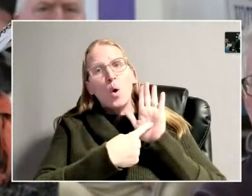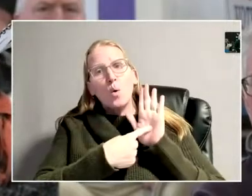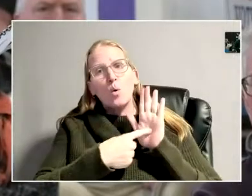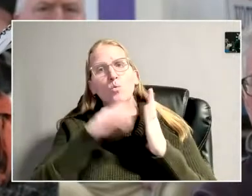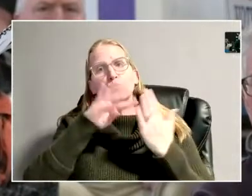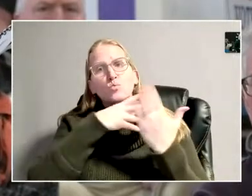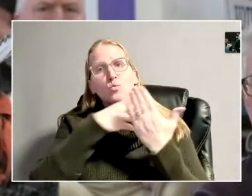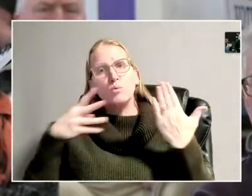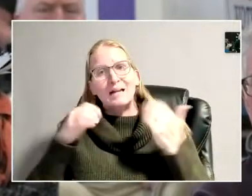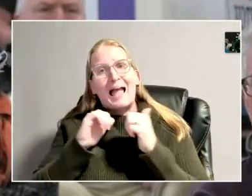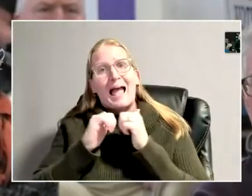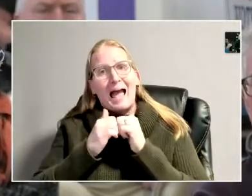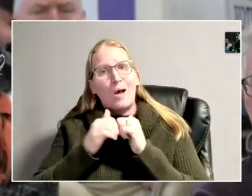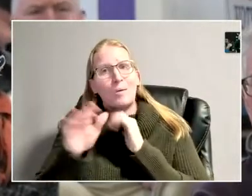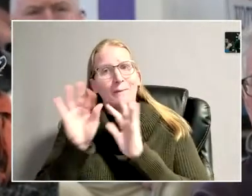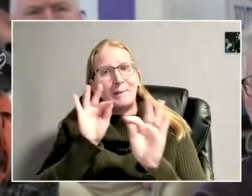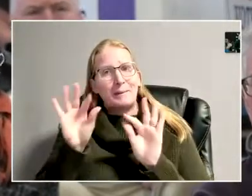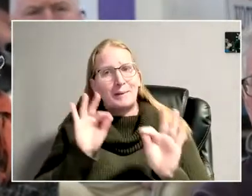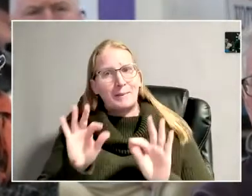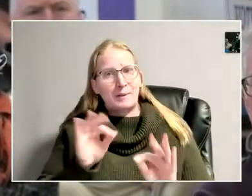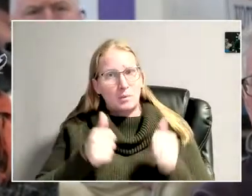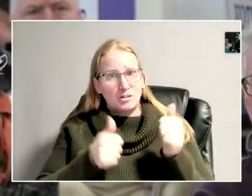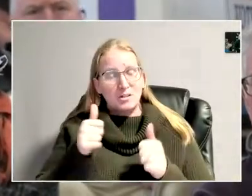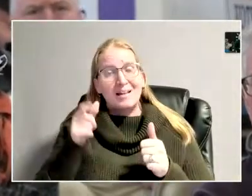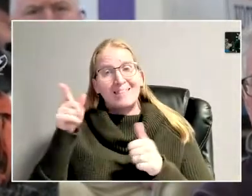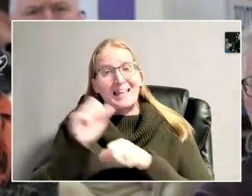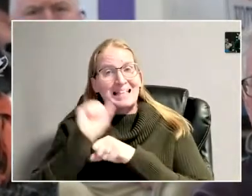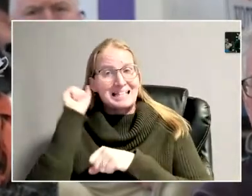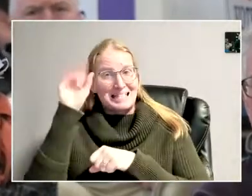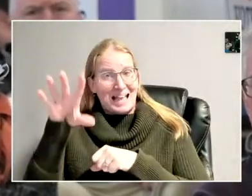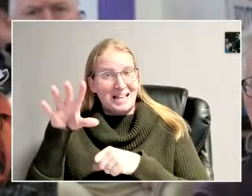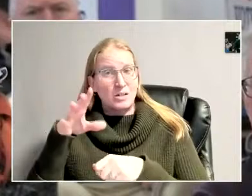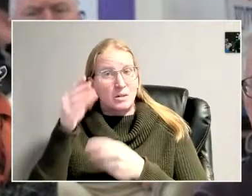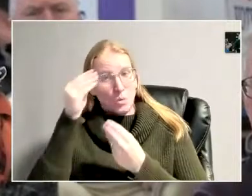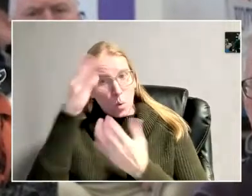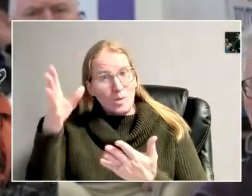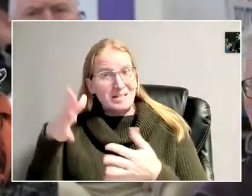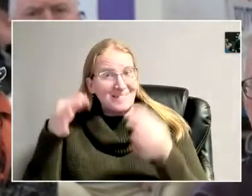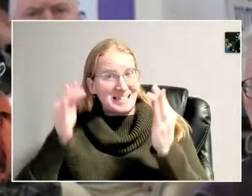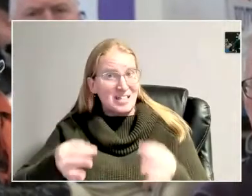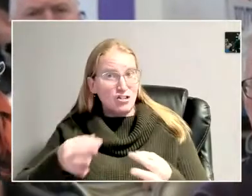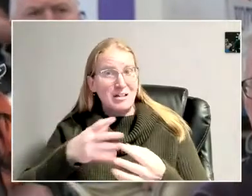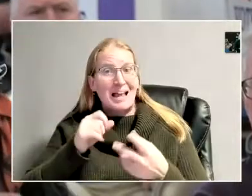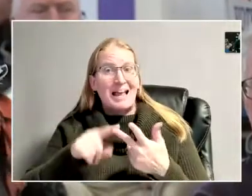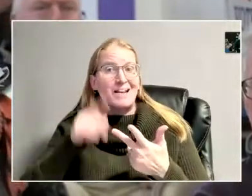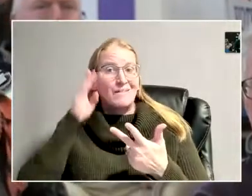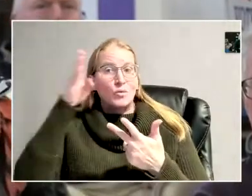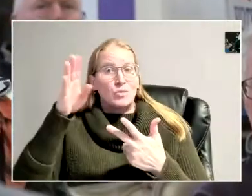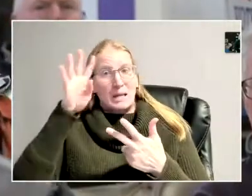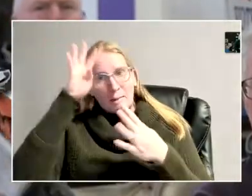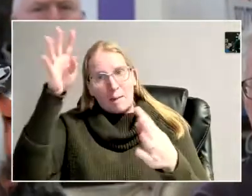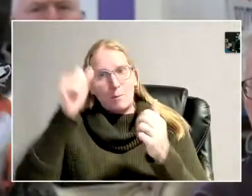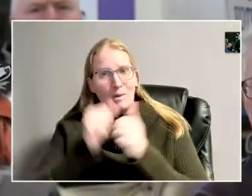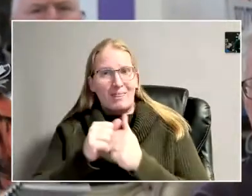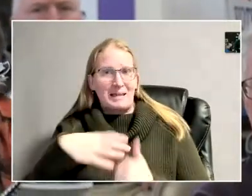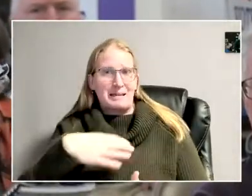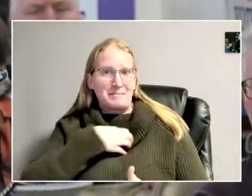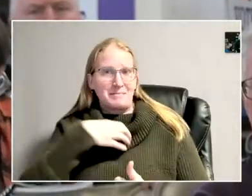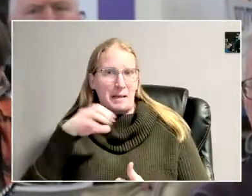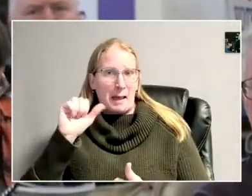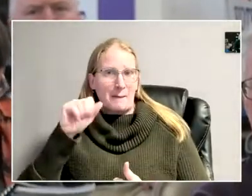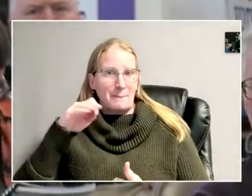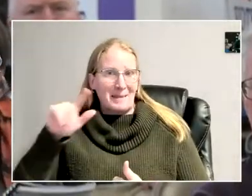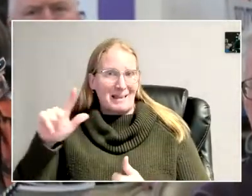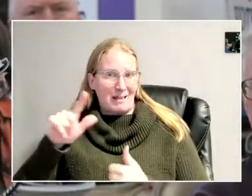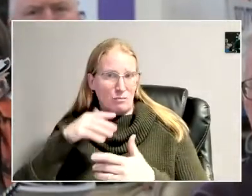notices of decision and enact an appeal process um in future uh decision-makings um and to